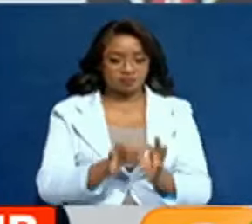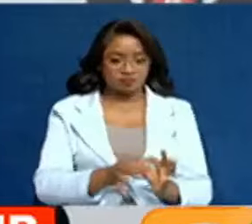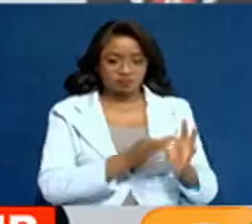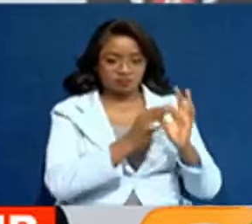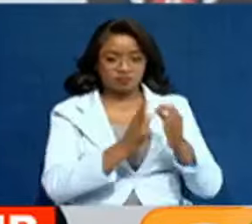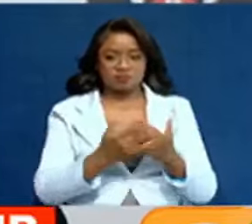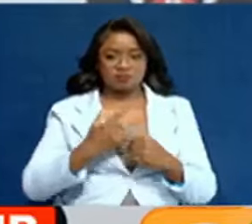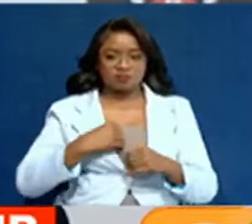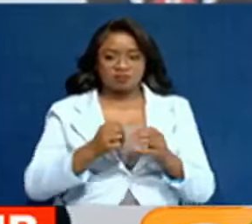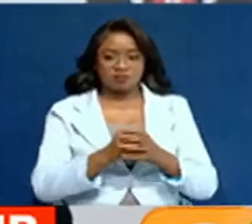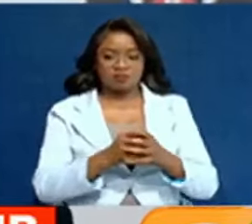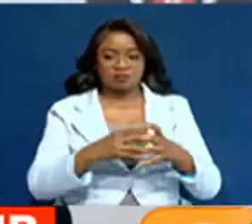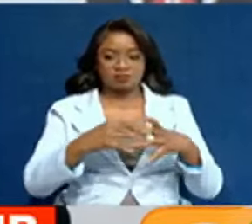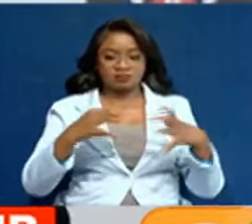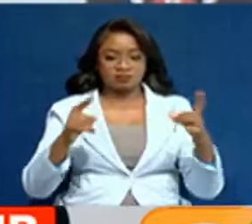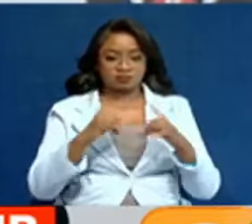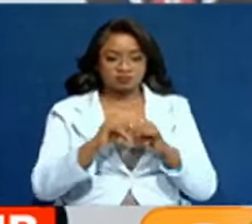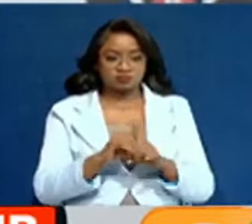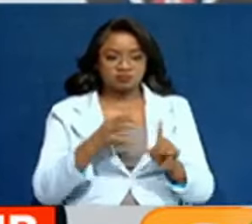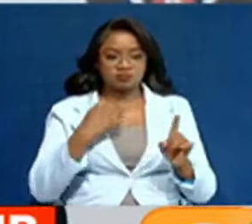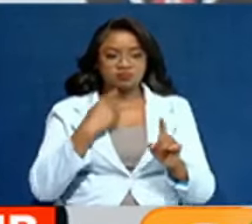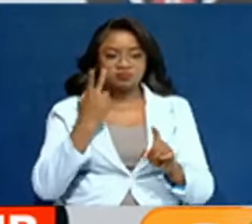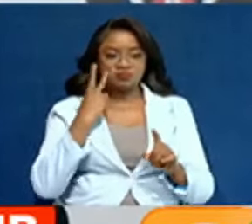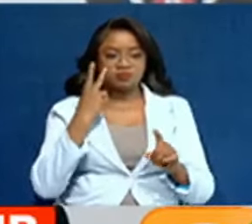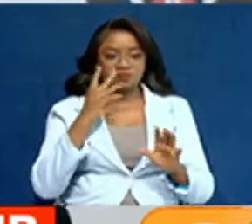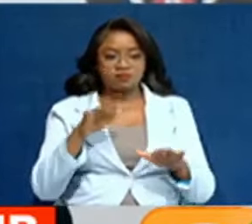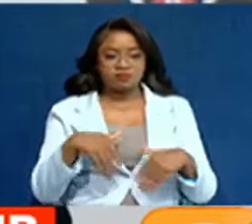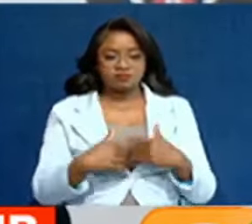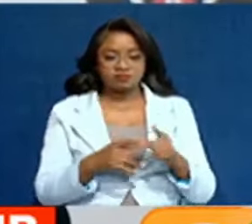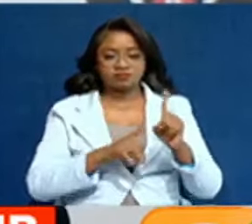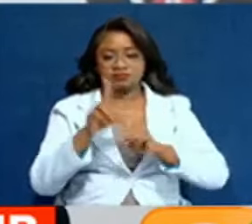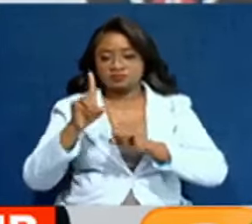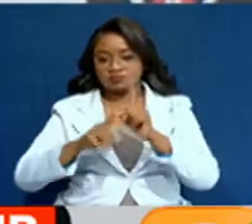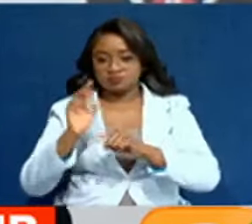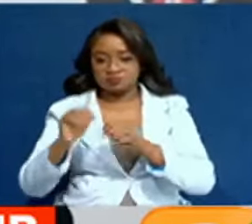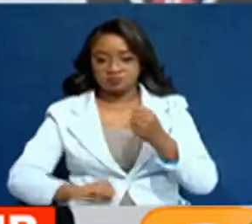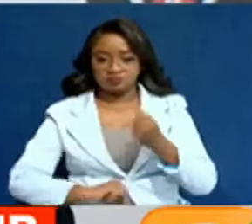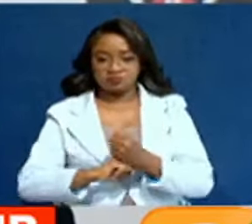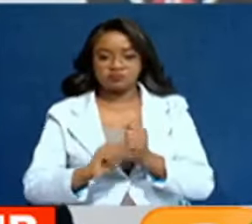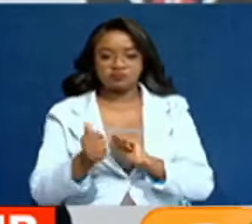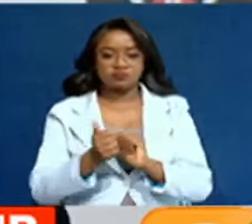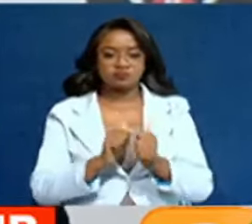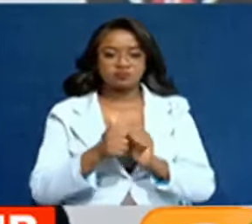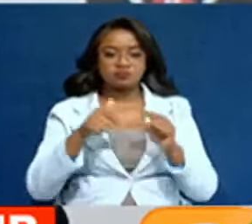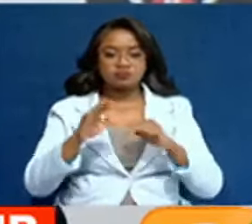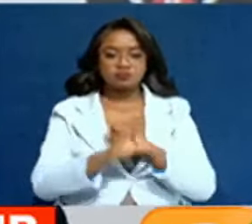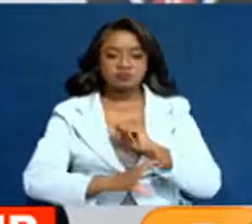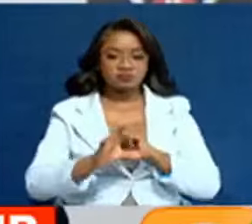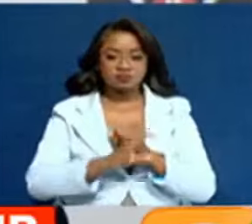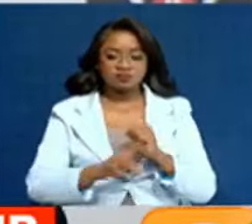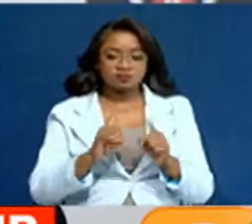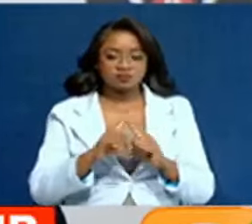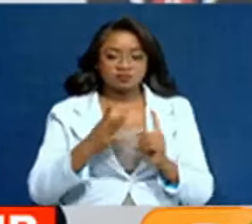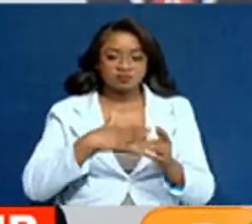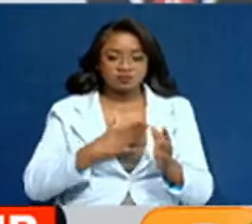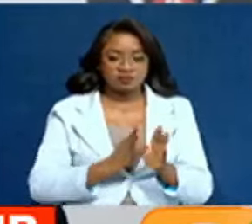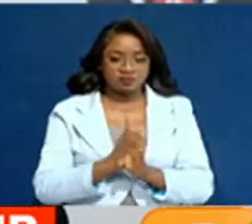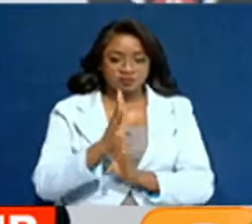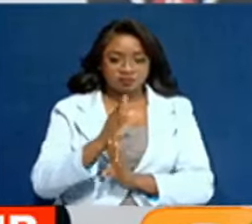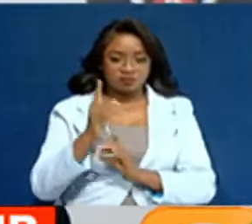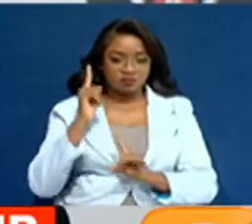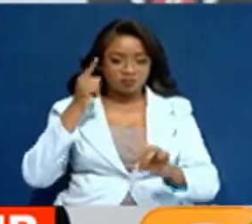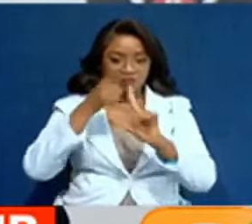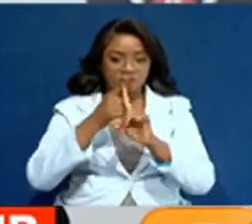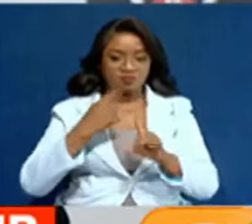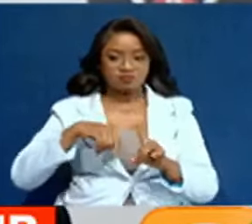looking at how, you know, travel can play in growing sports in the country. So our main goal is to, you know, come